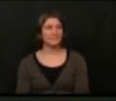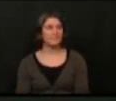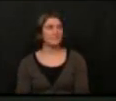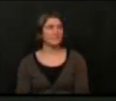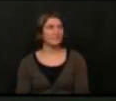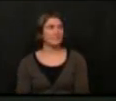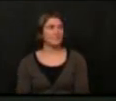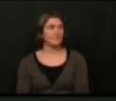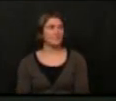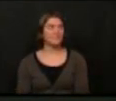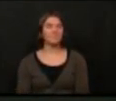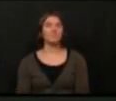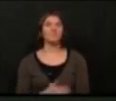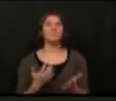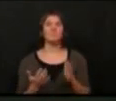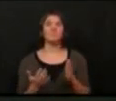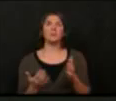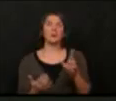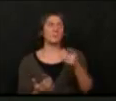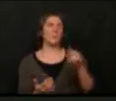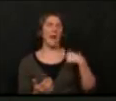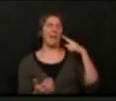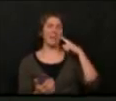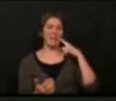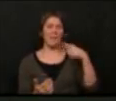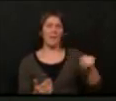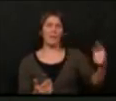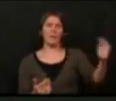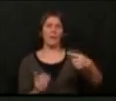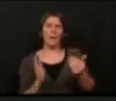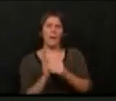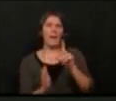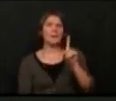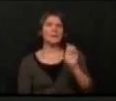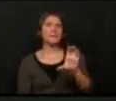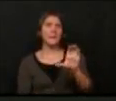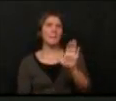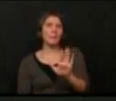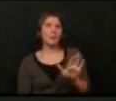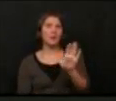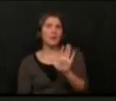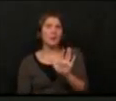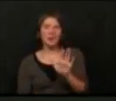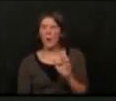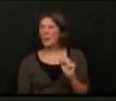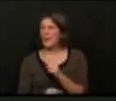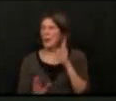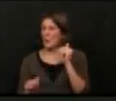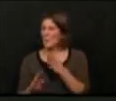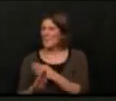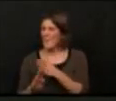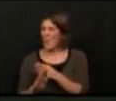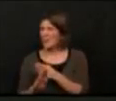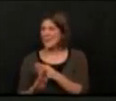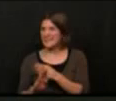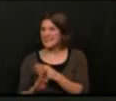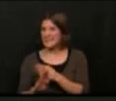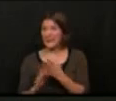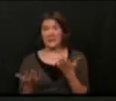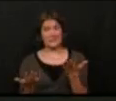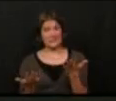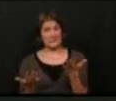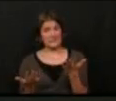It's a big piece. Yeah, I would think December is probably reasonable. Okay. Well, I was hoping before then, but that's okay. We've only